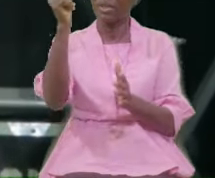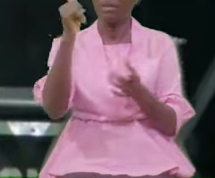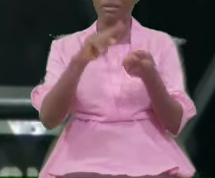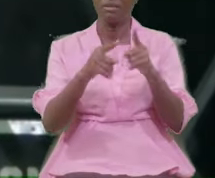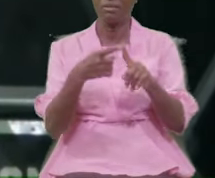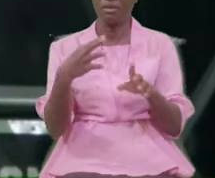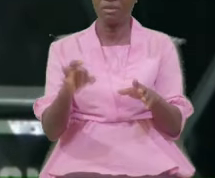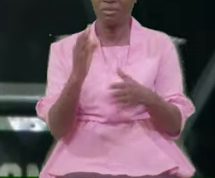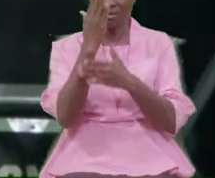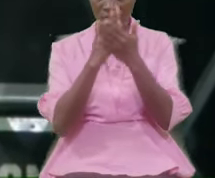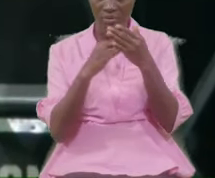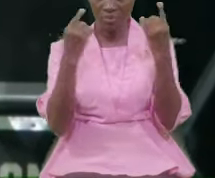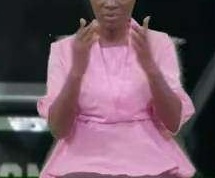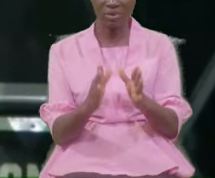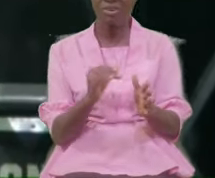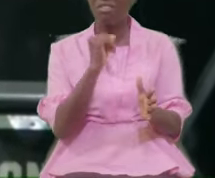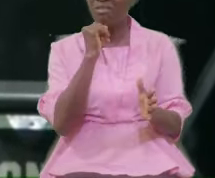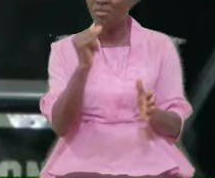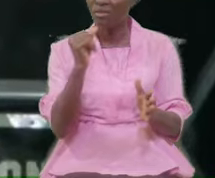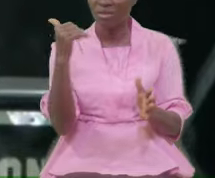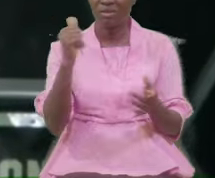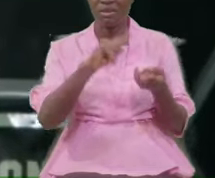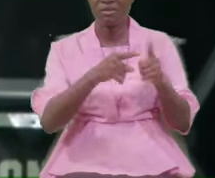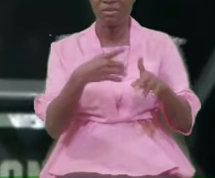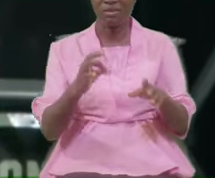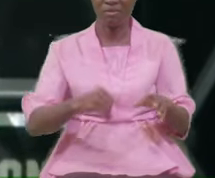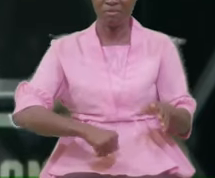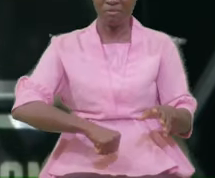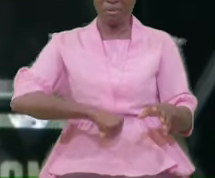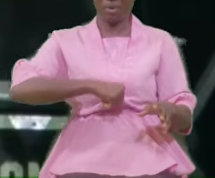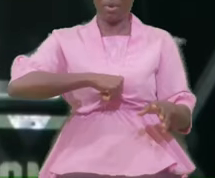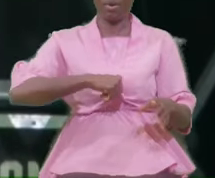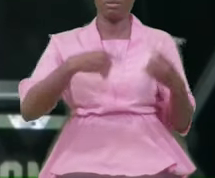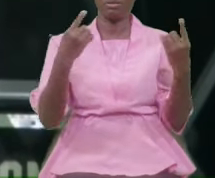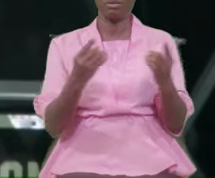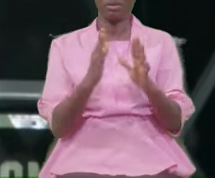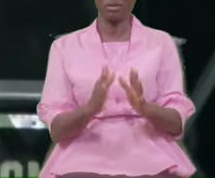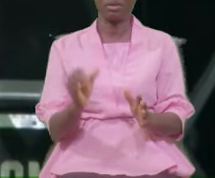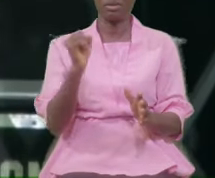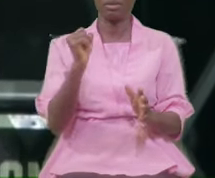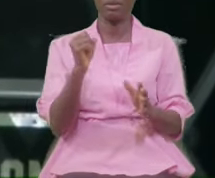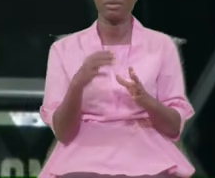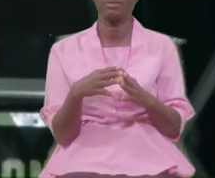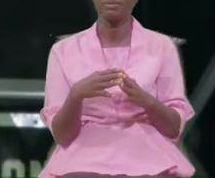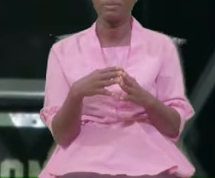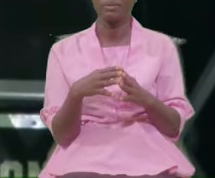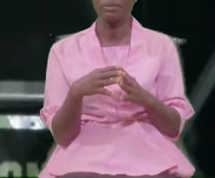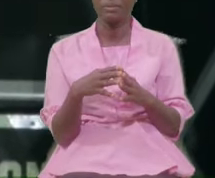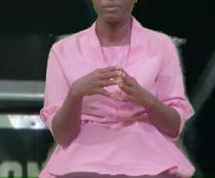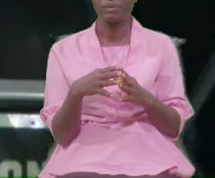sinners not a friend of proud sin si Hesus nahadlok siya sa mga